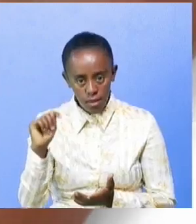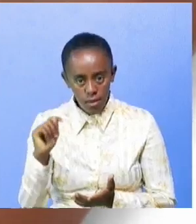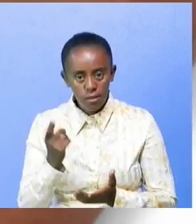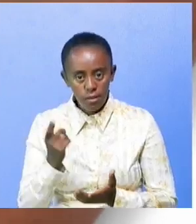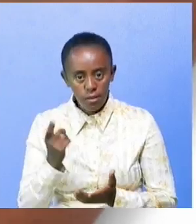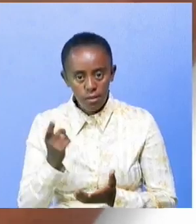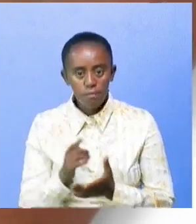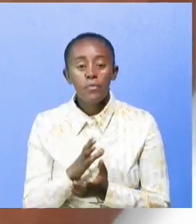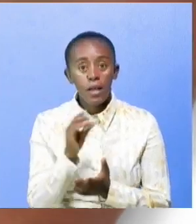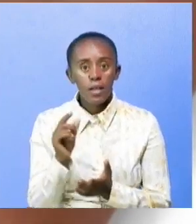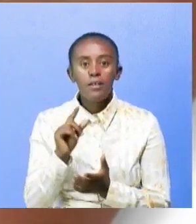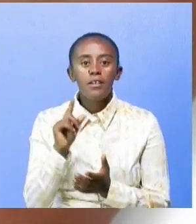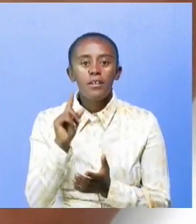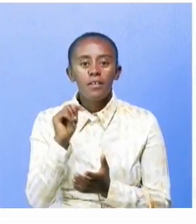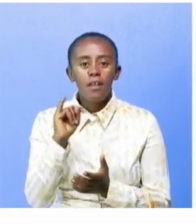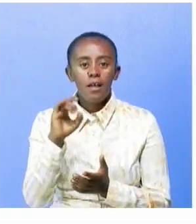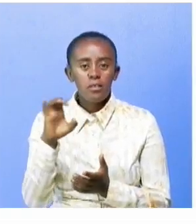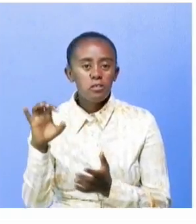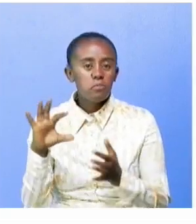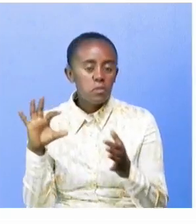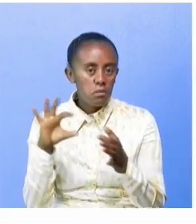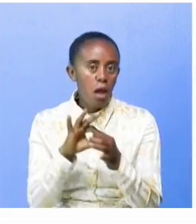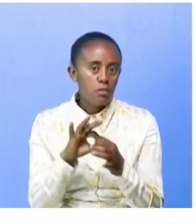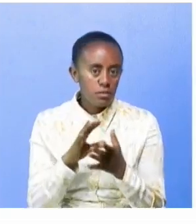and ties.